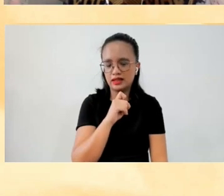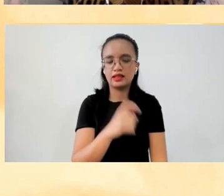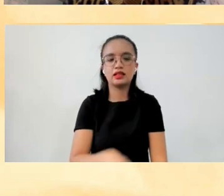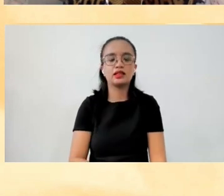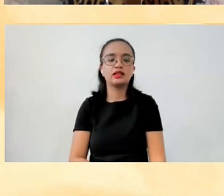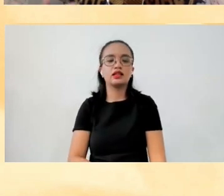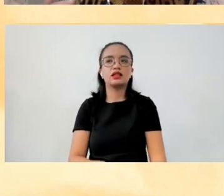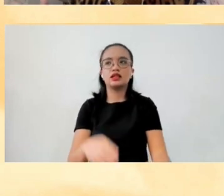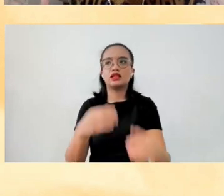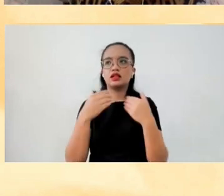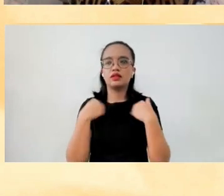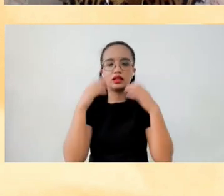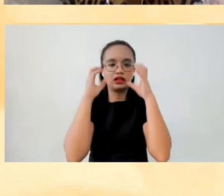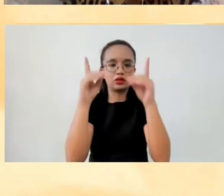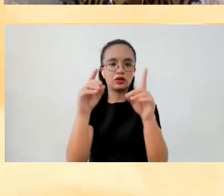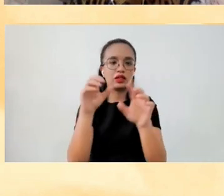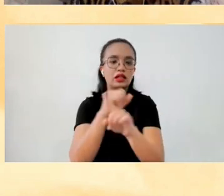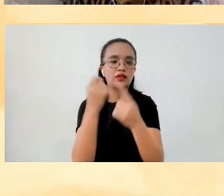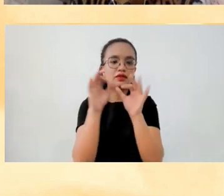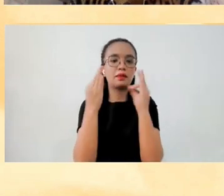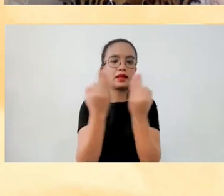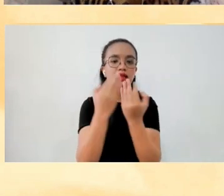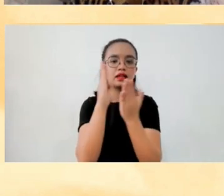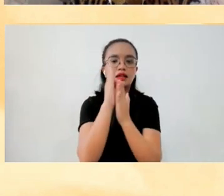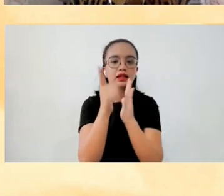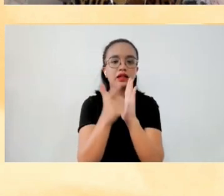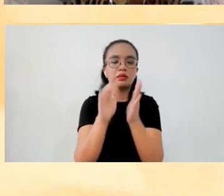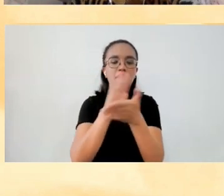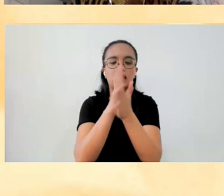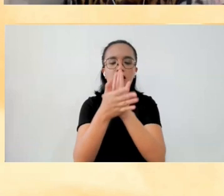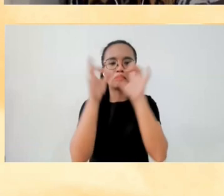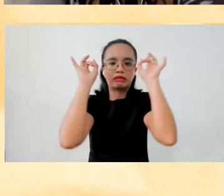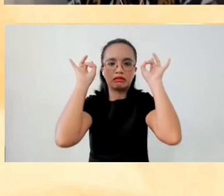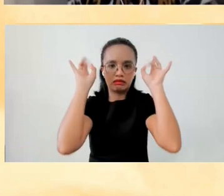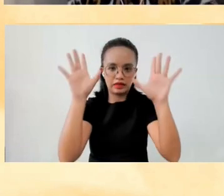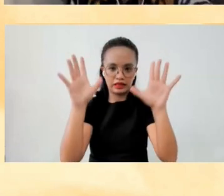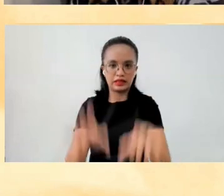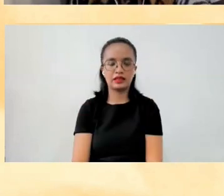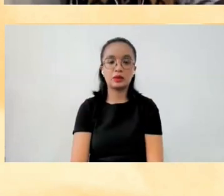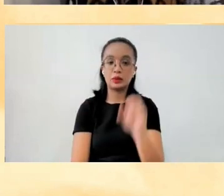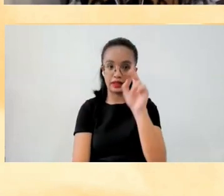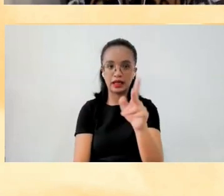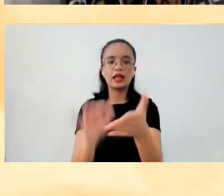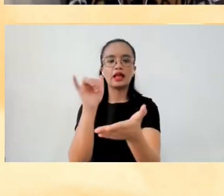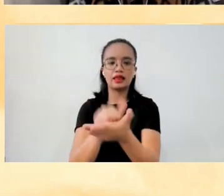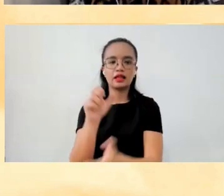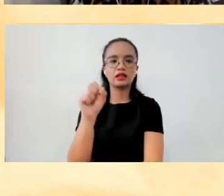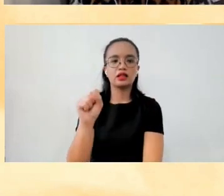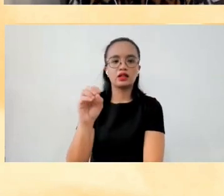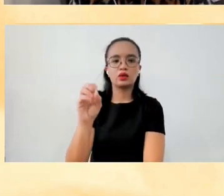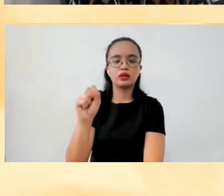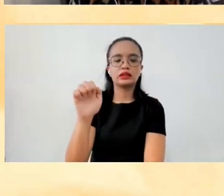educational status and family background at risk. Okay, so that's the OSAIC,